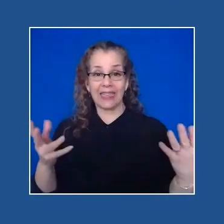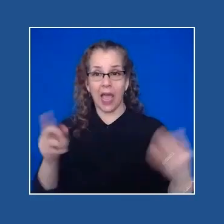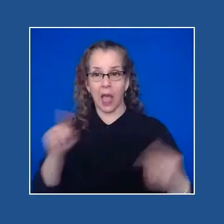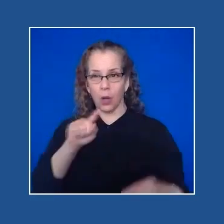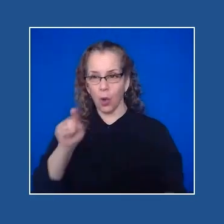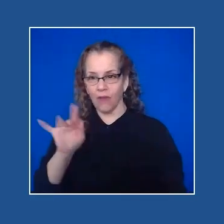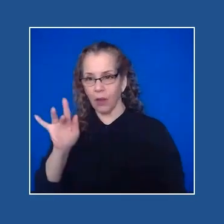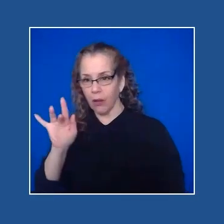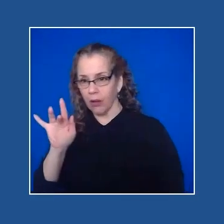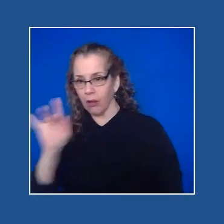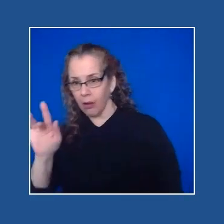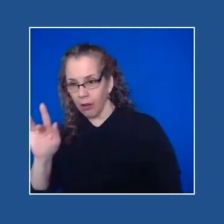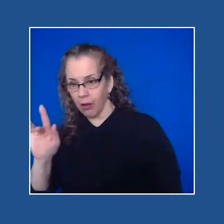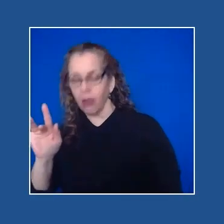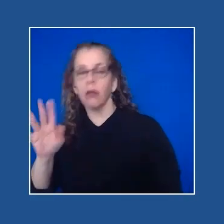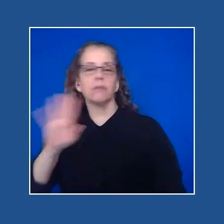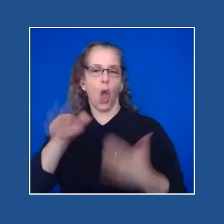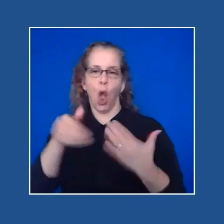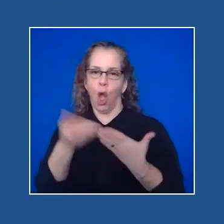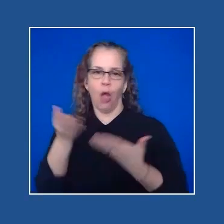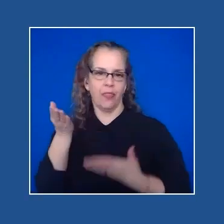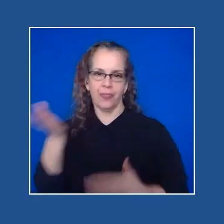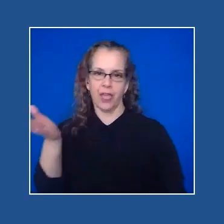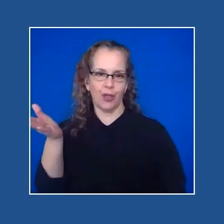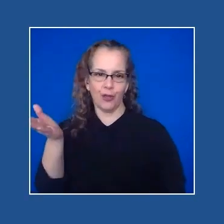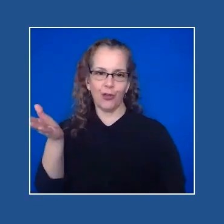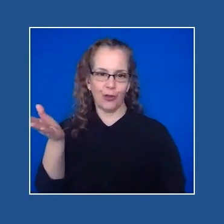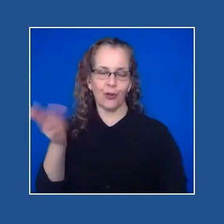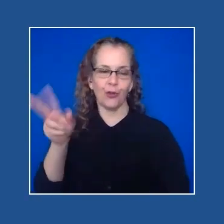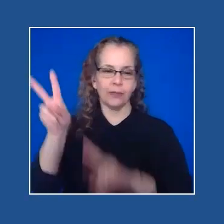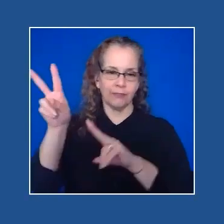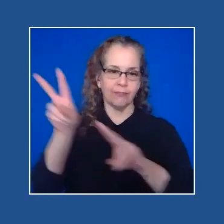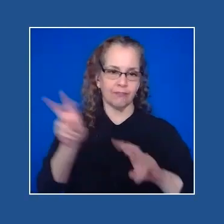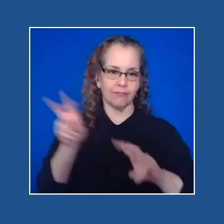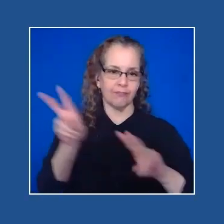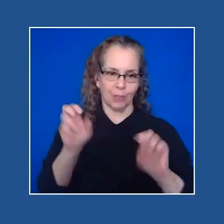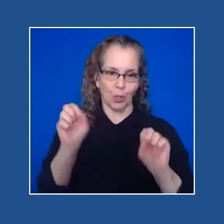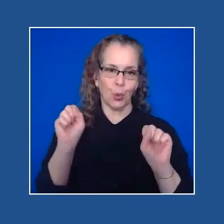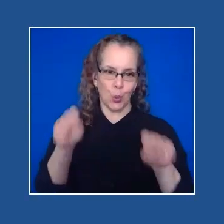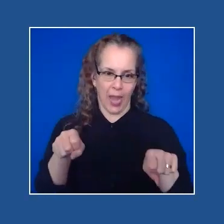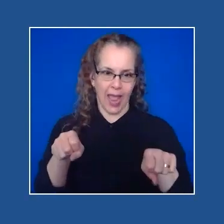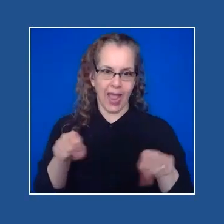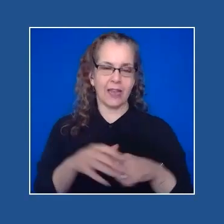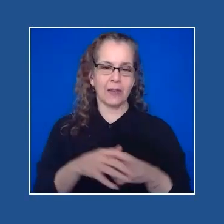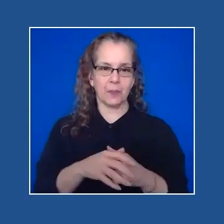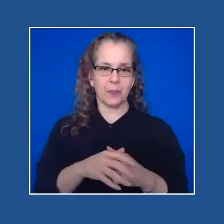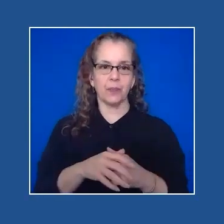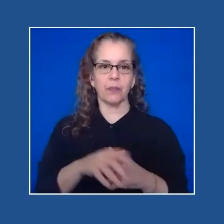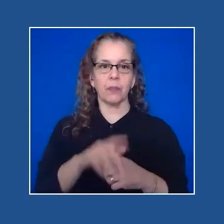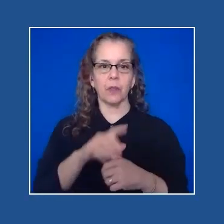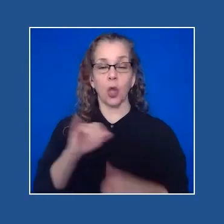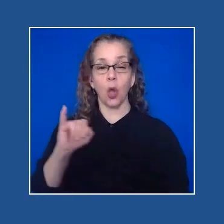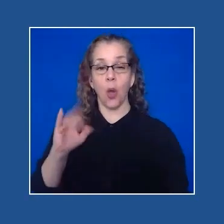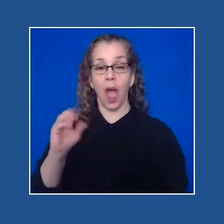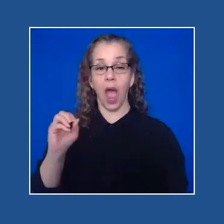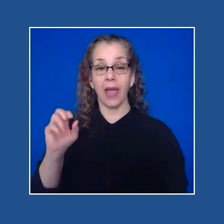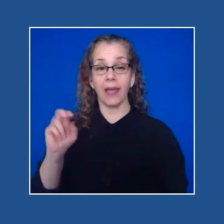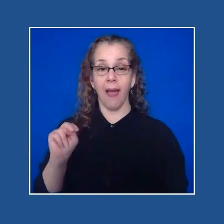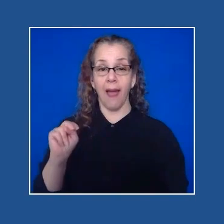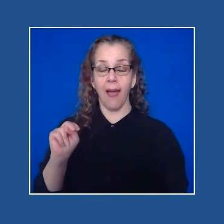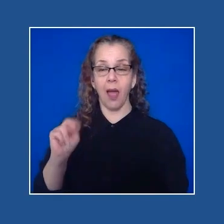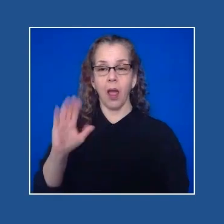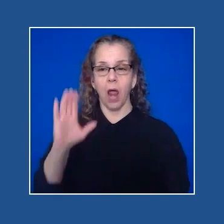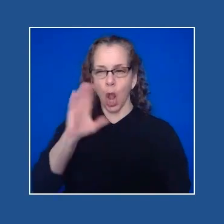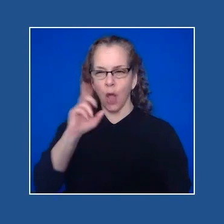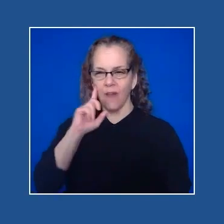and all of our presenter slides are there available for download. In order to download, you're going to go over to the icon, look for the PDF